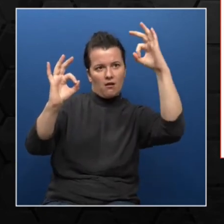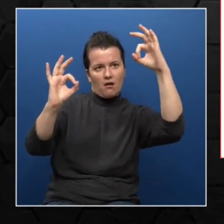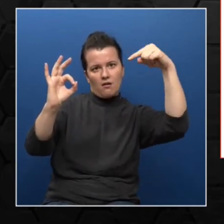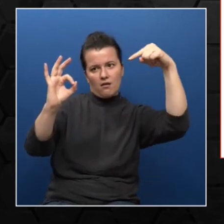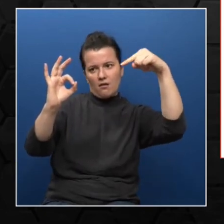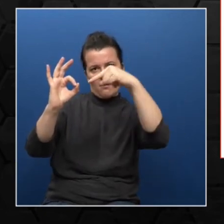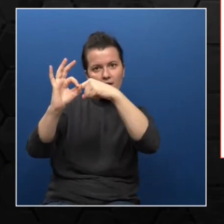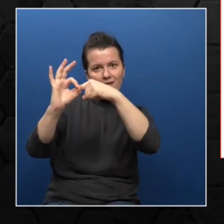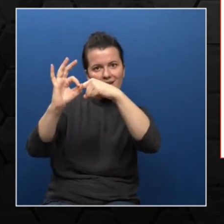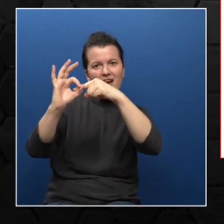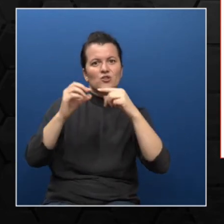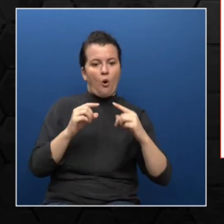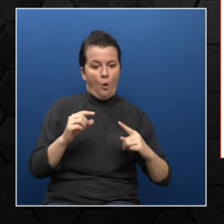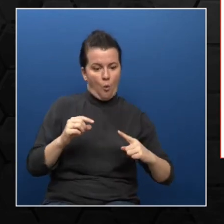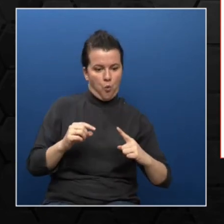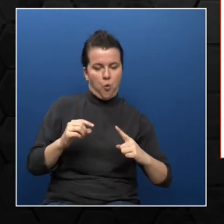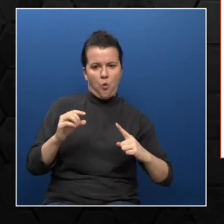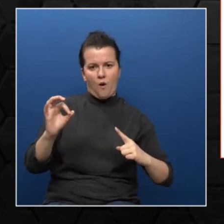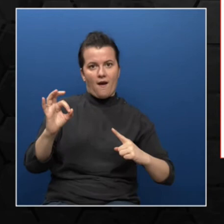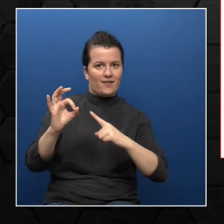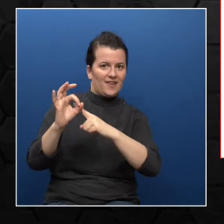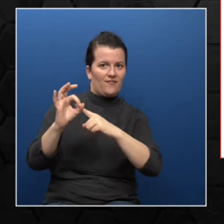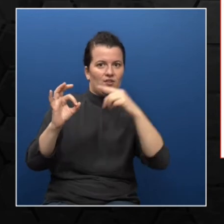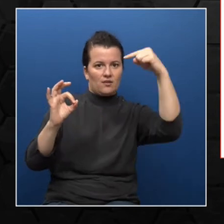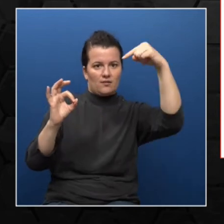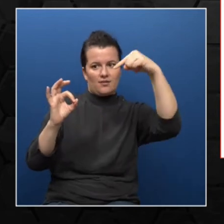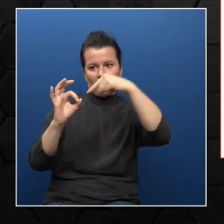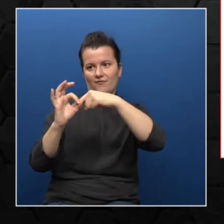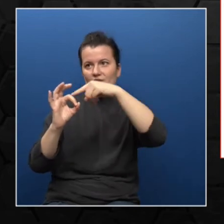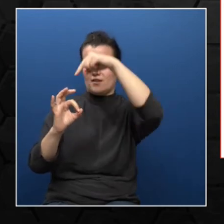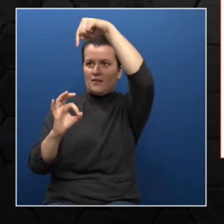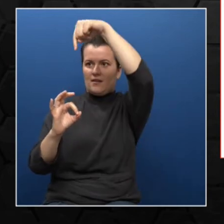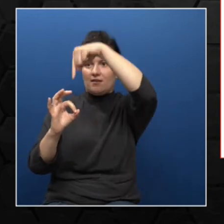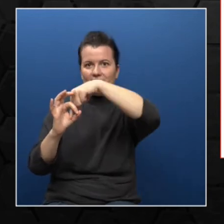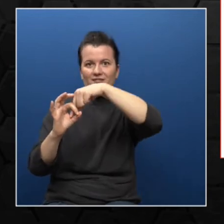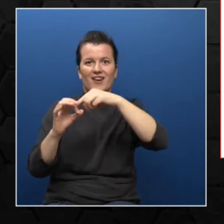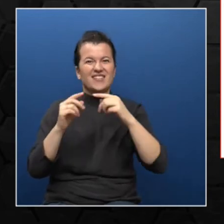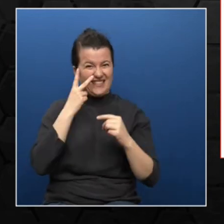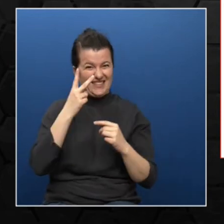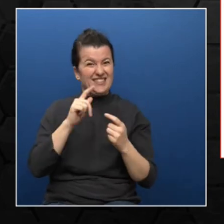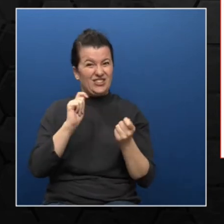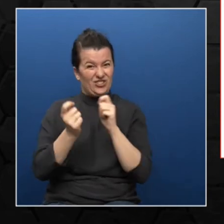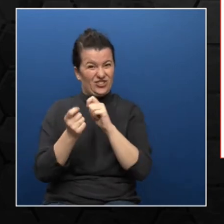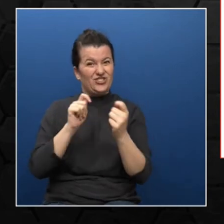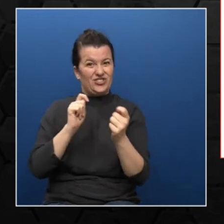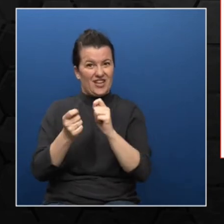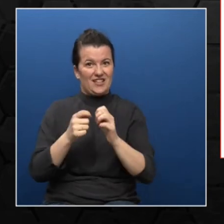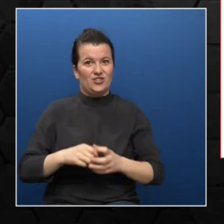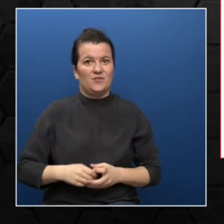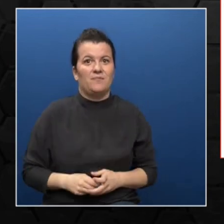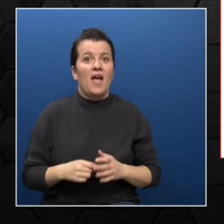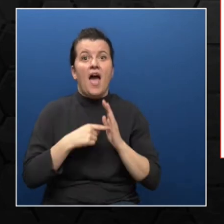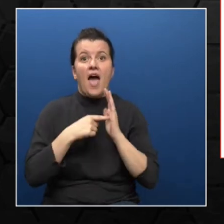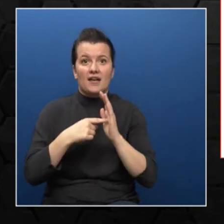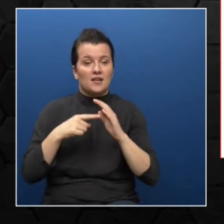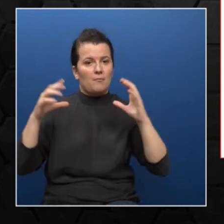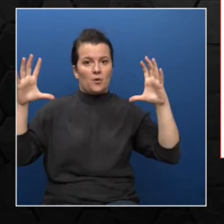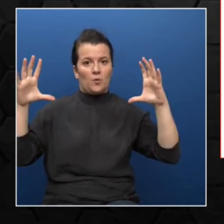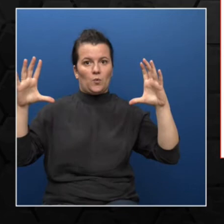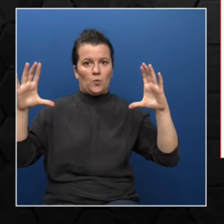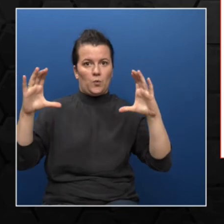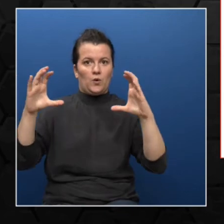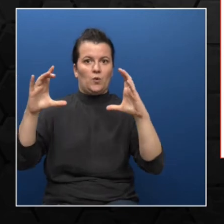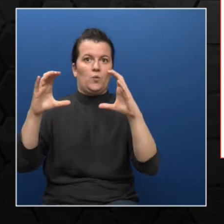see, the position of the particles are just changing. And at one point, you can see that a group of particles have now assembled